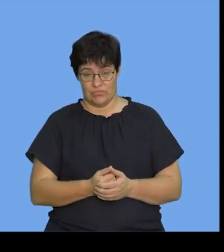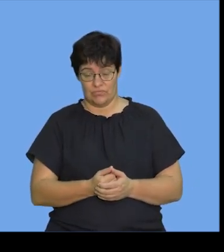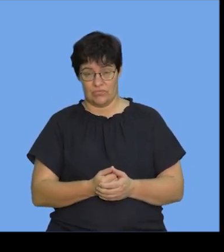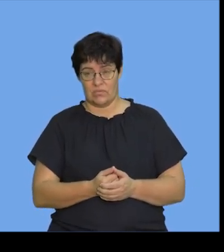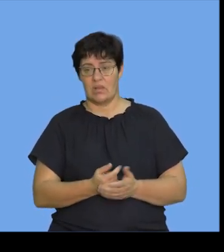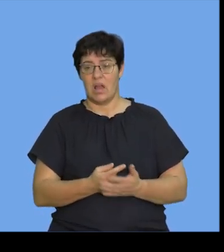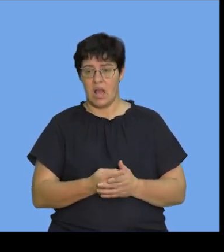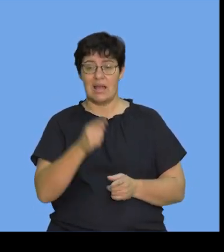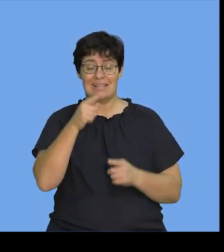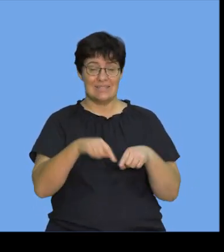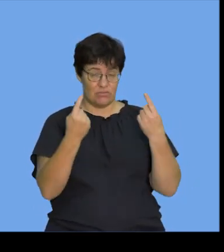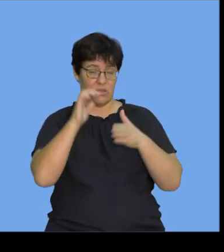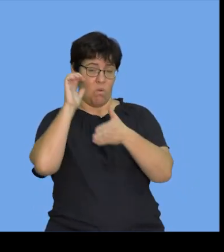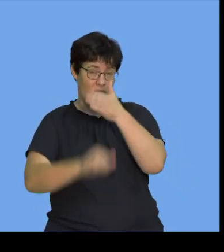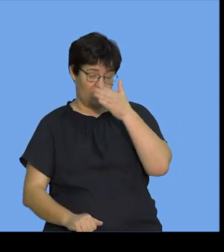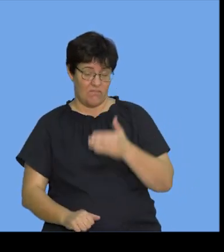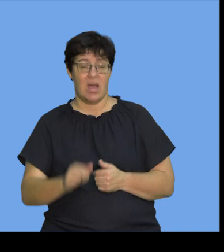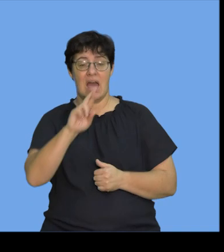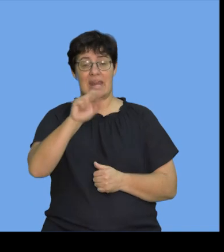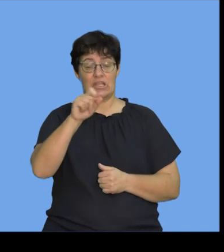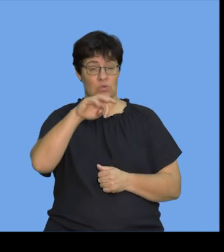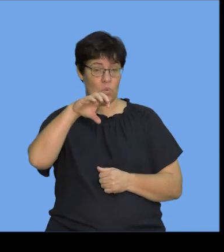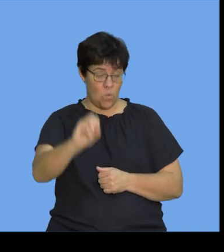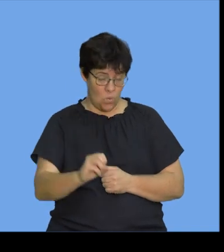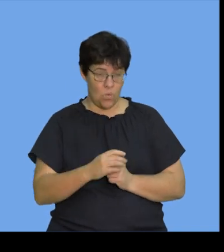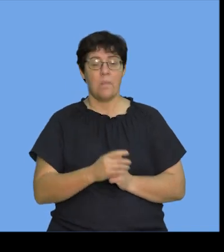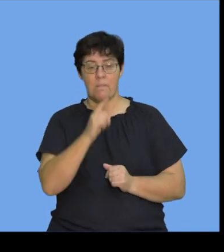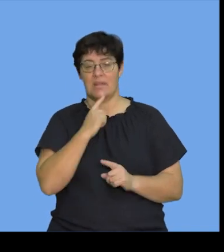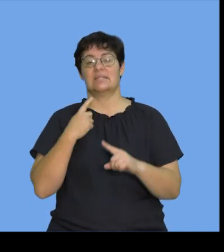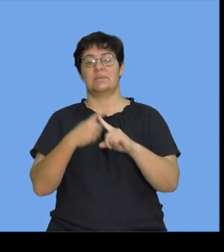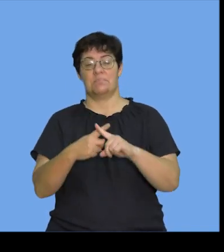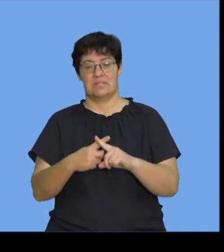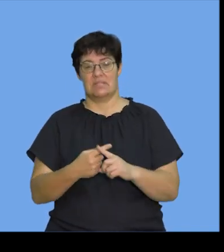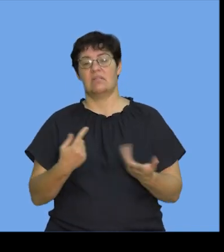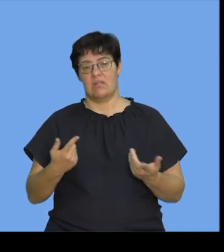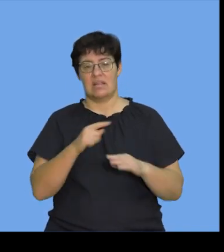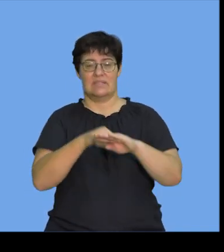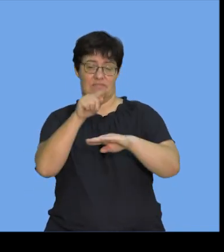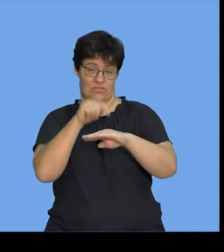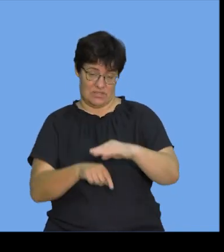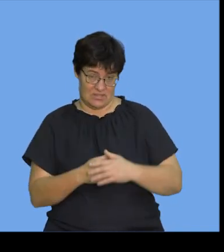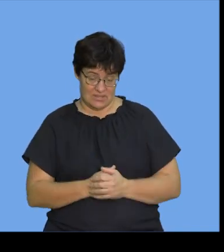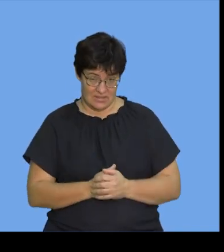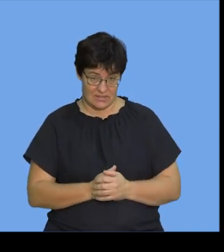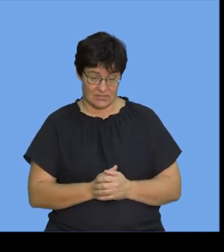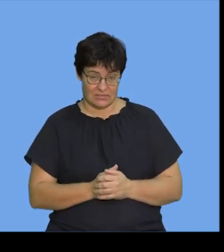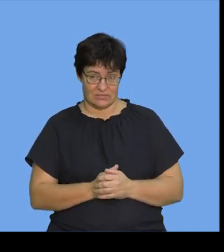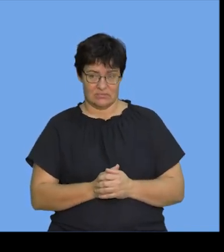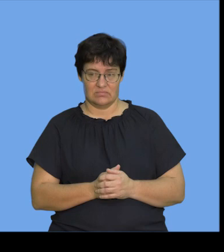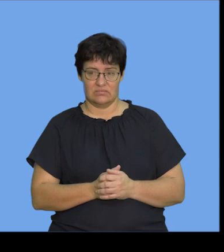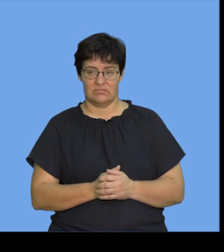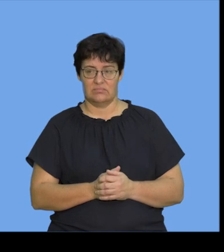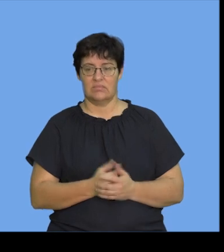about subtraction, ratio is about multiplication and division, right? So difference is